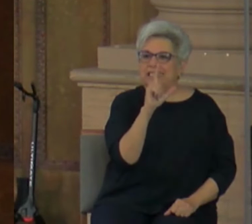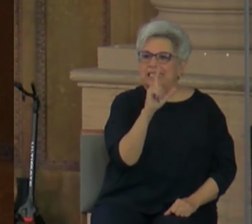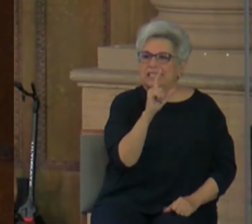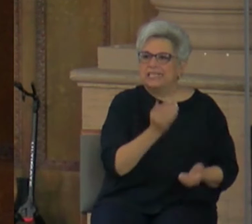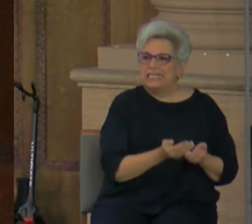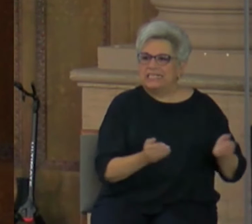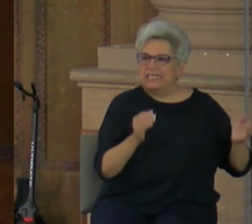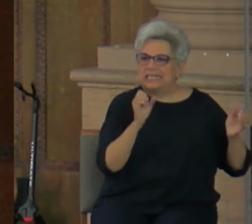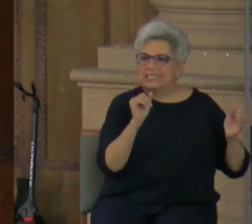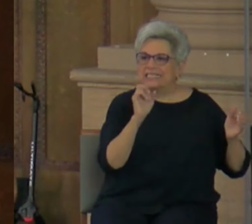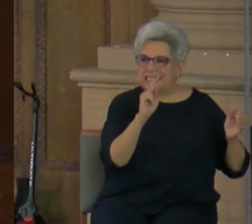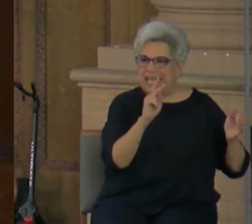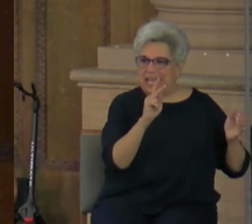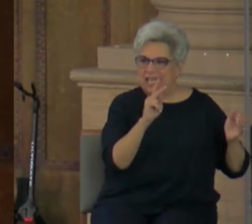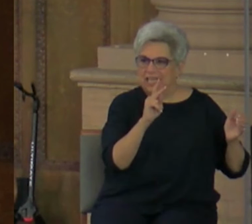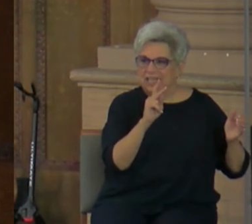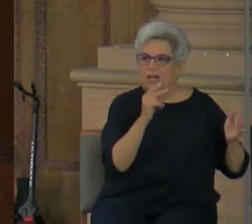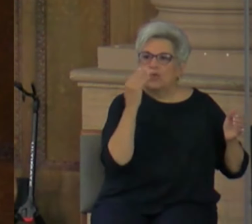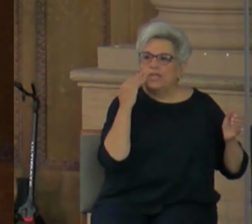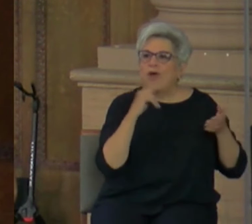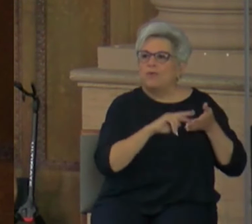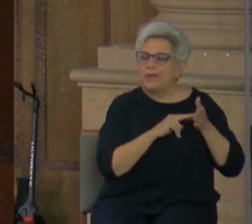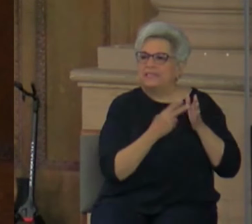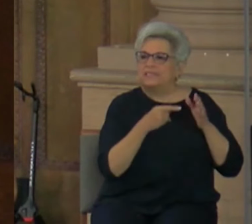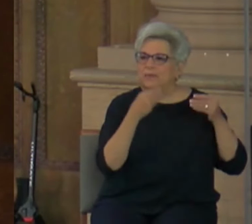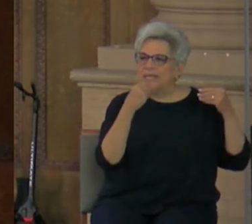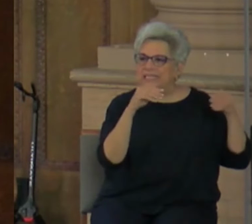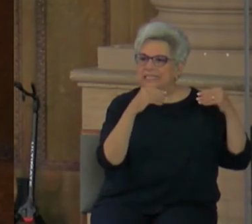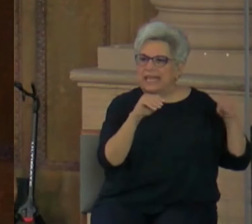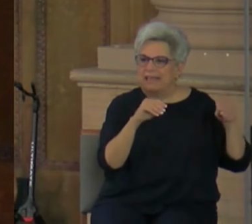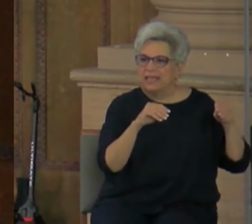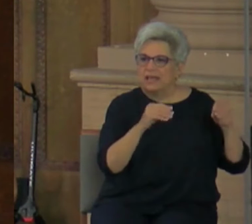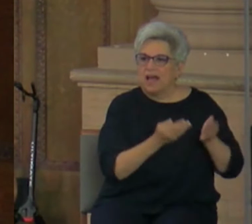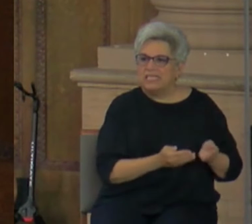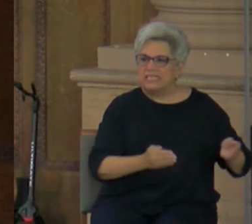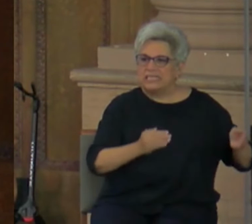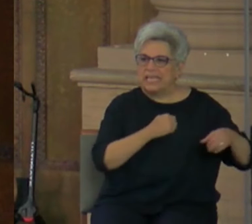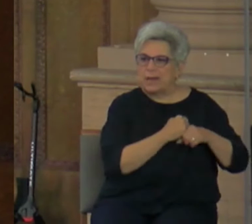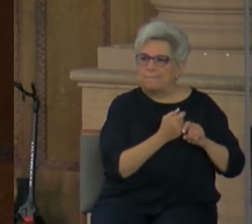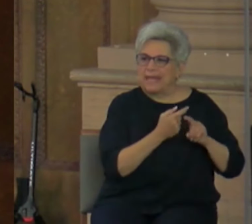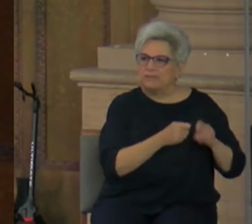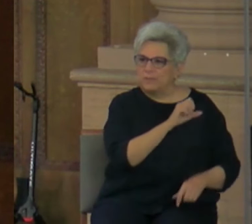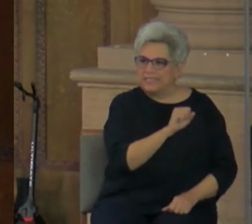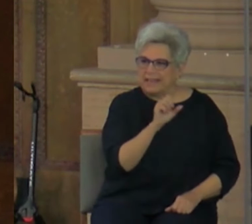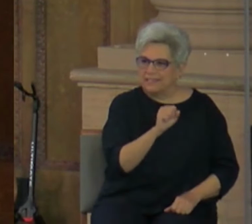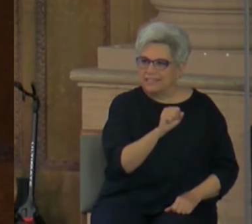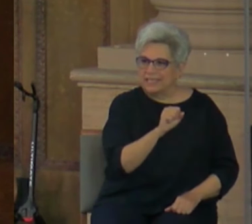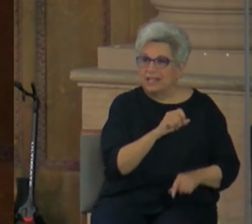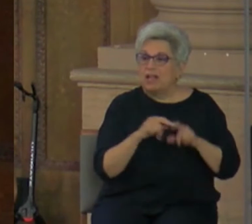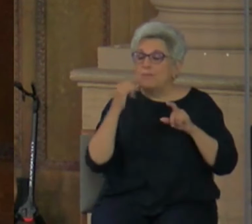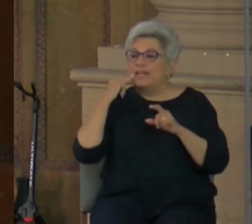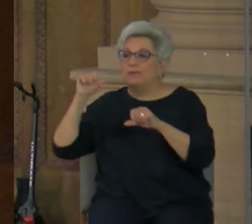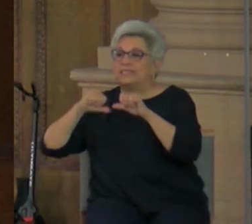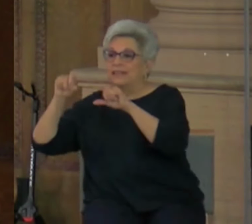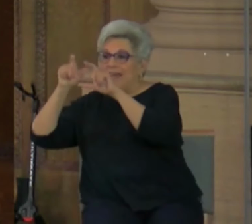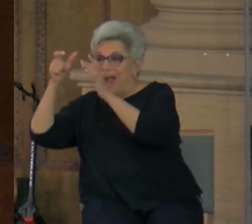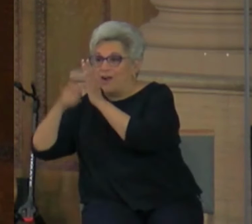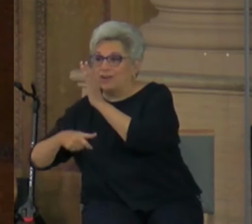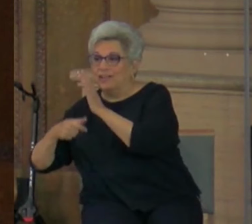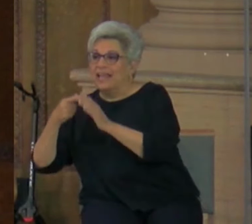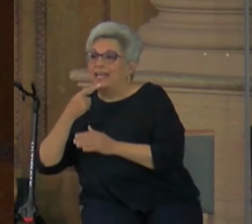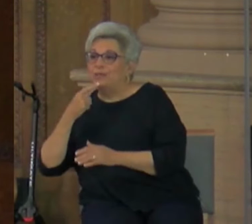means. We know that somebody is selling stainless steel sinks. But if the headline in a scientific article says, "Steel